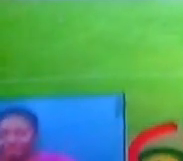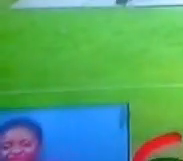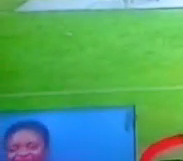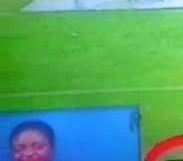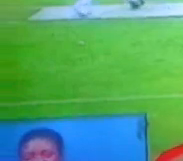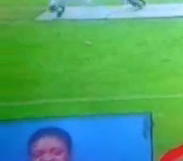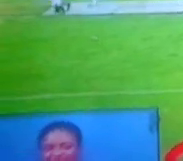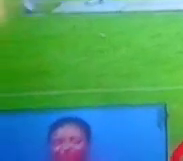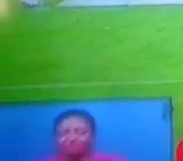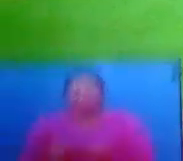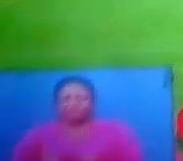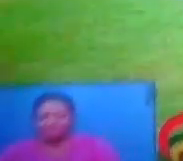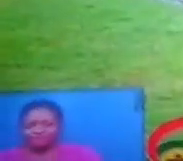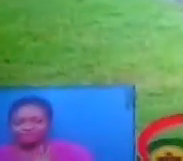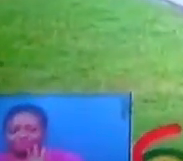individual displays.